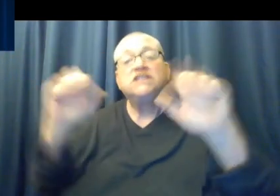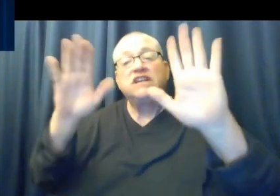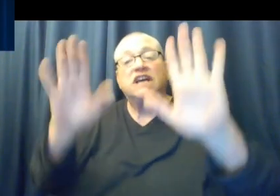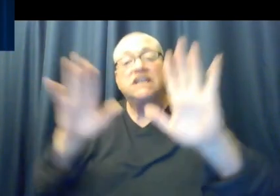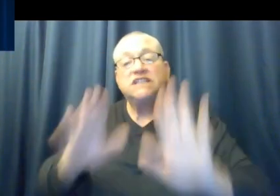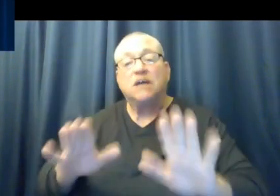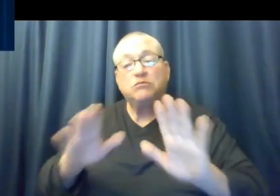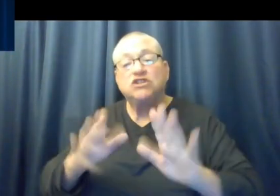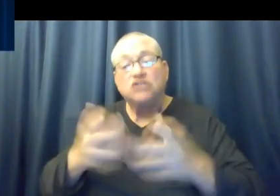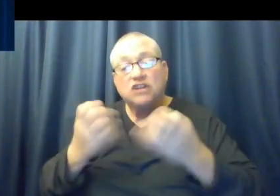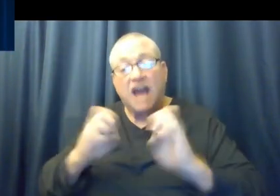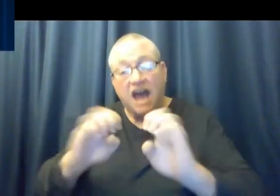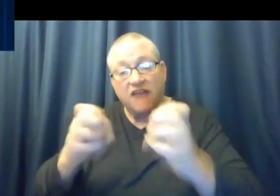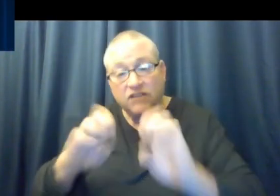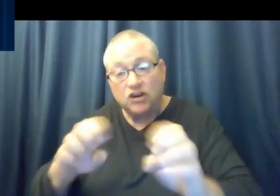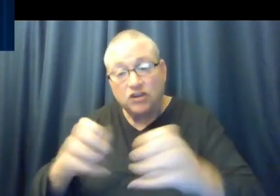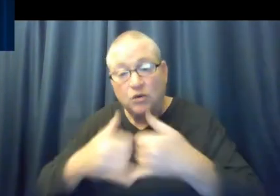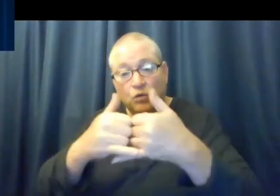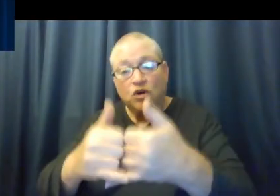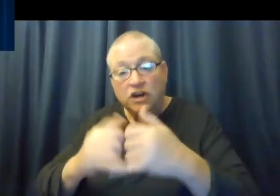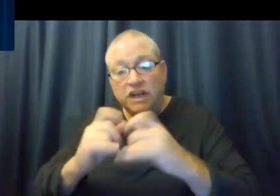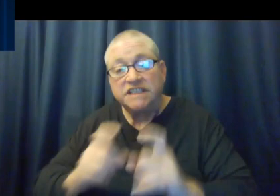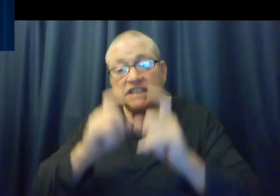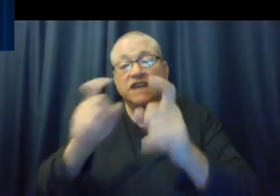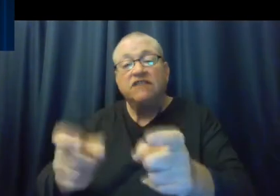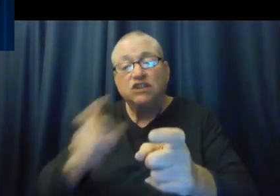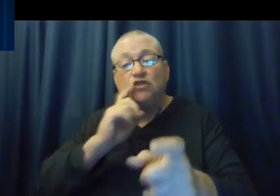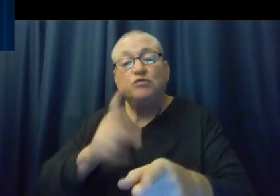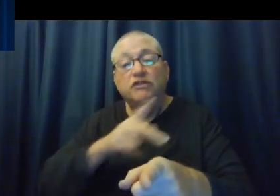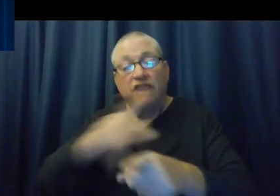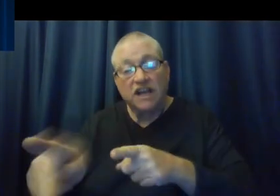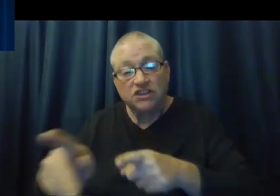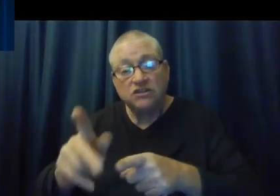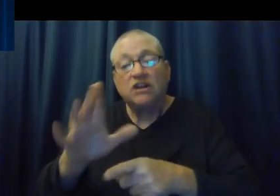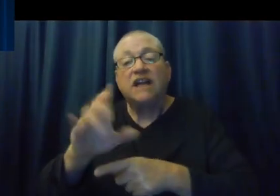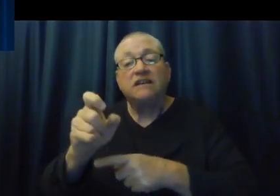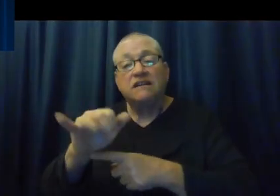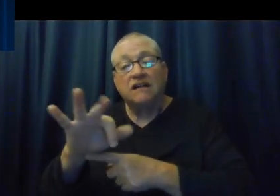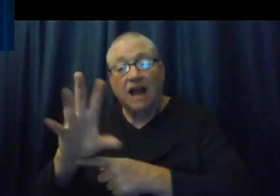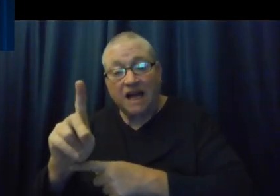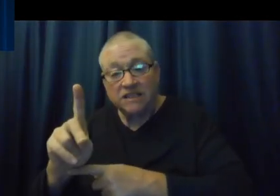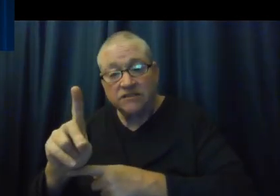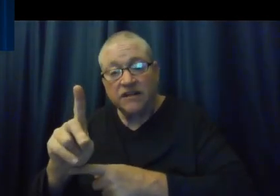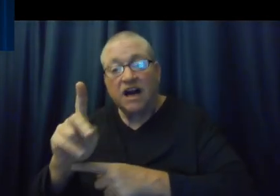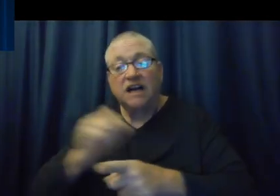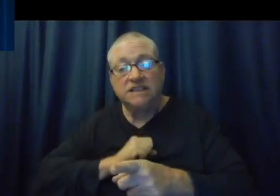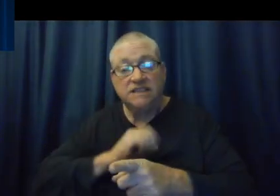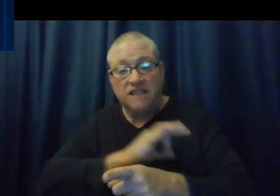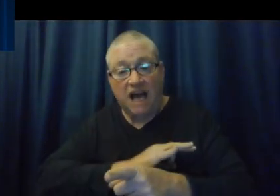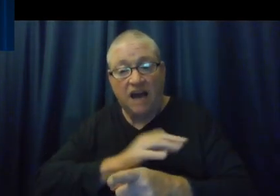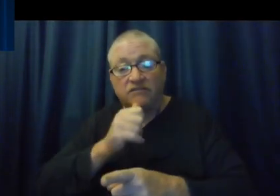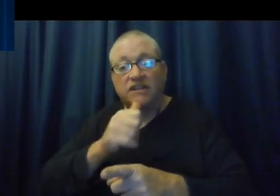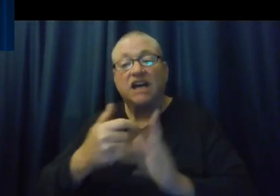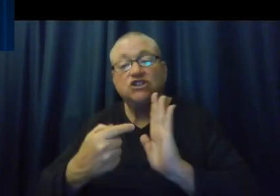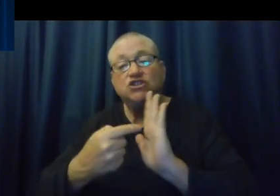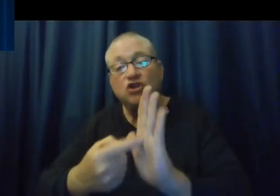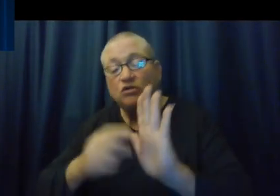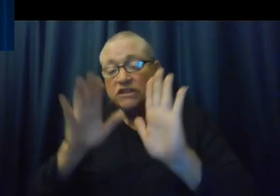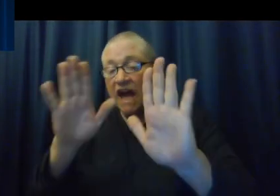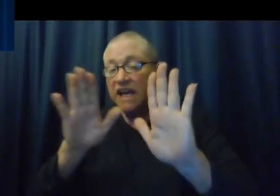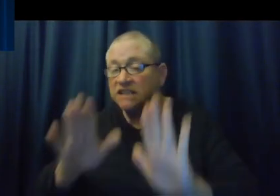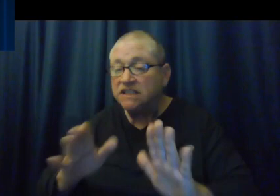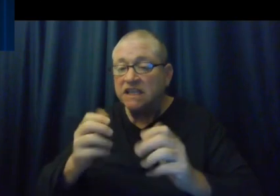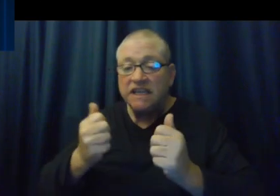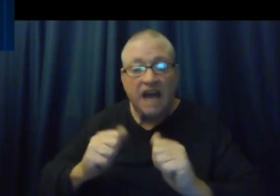The President's Exceptional Effort Awards are presented to 8 professional or classified employees across all 4 divisions in recognition